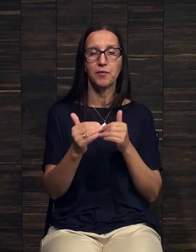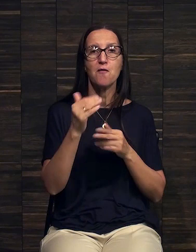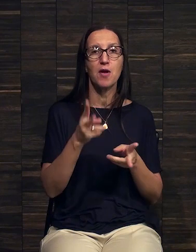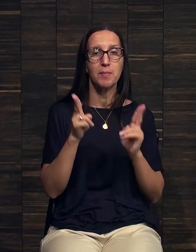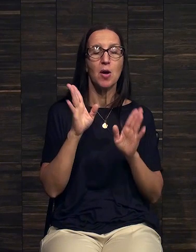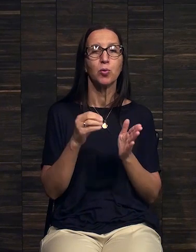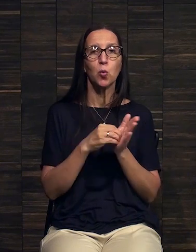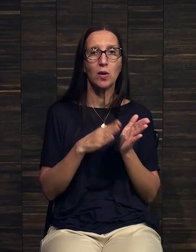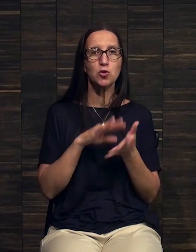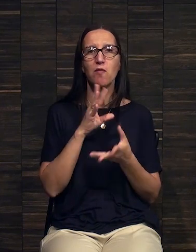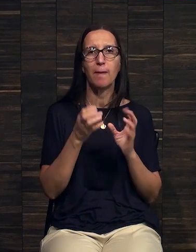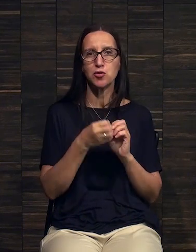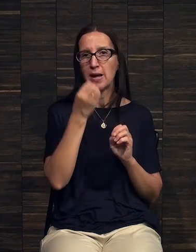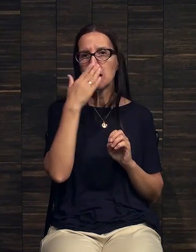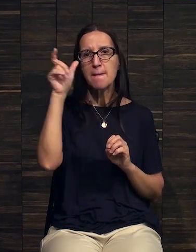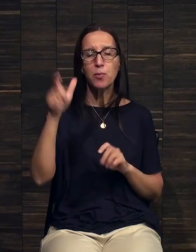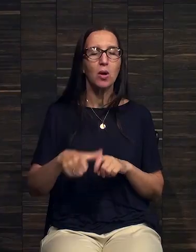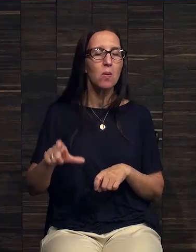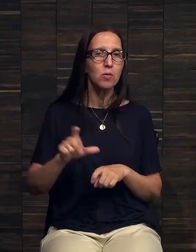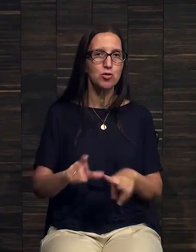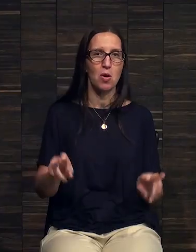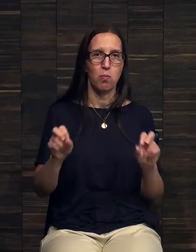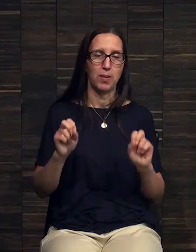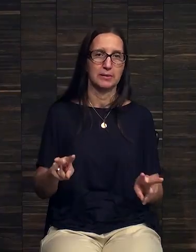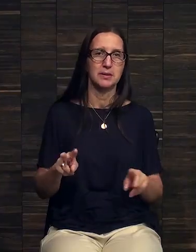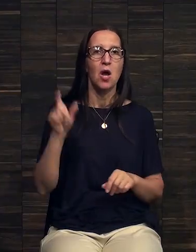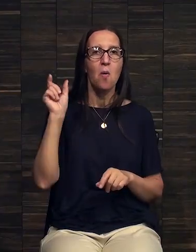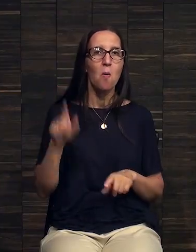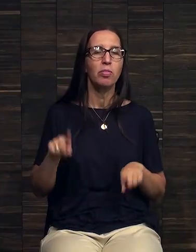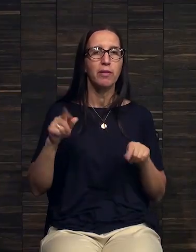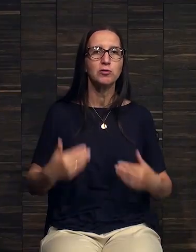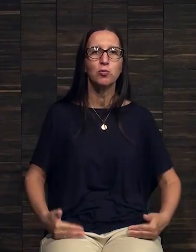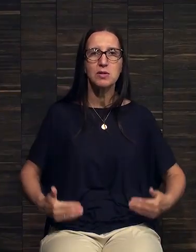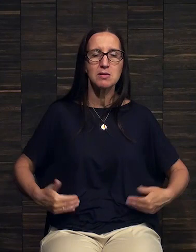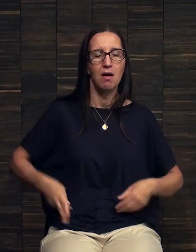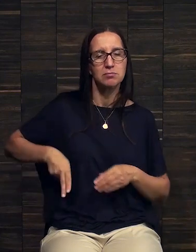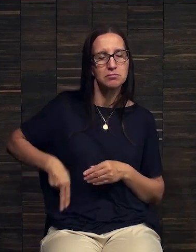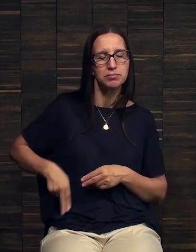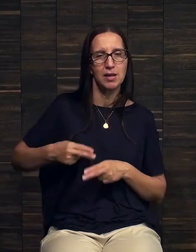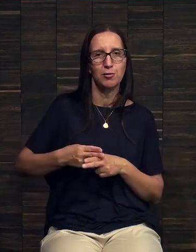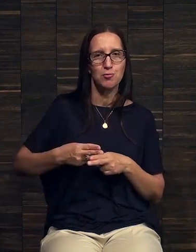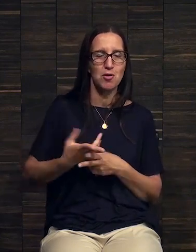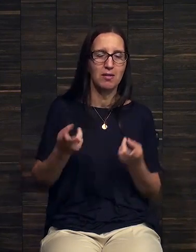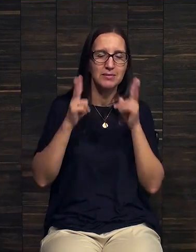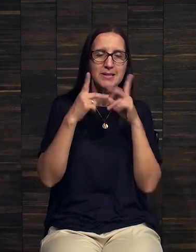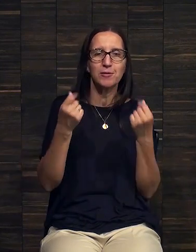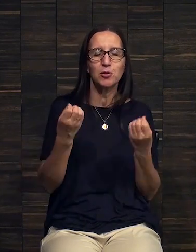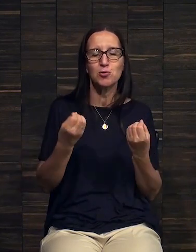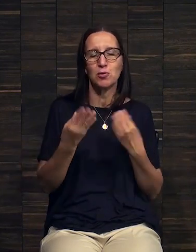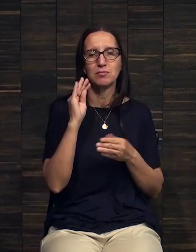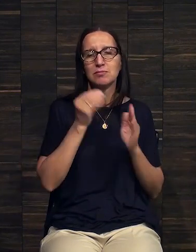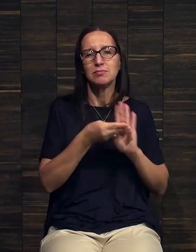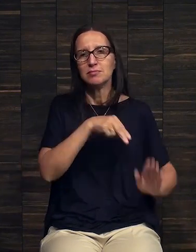and every small fragment shows that Japanese are very dangerous. So they have